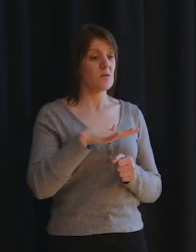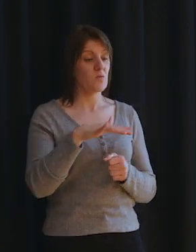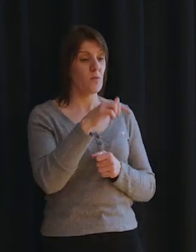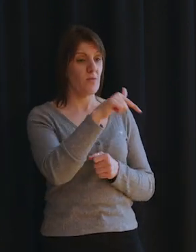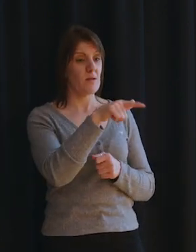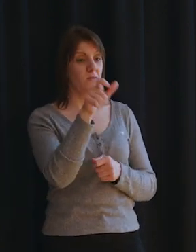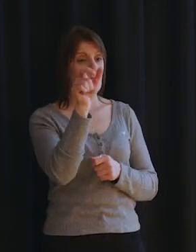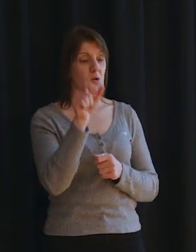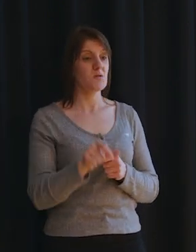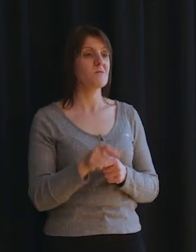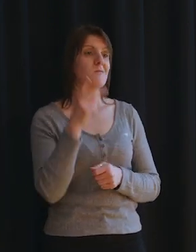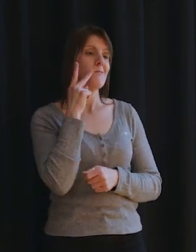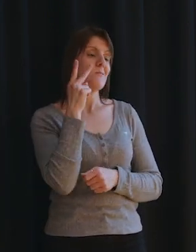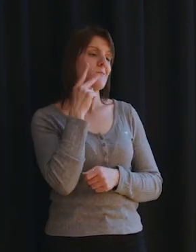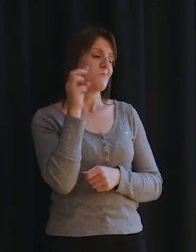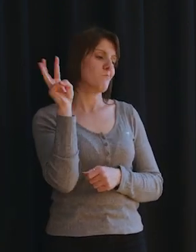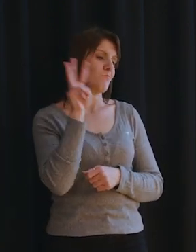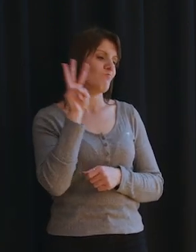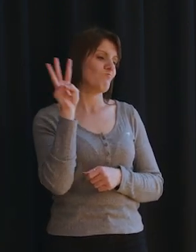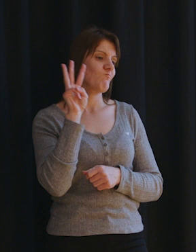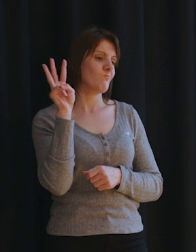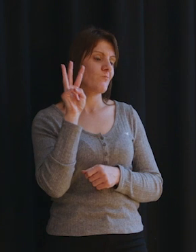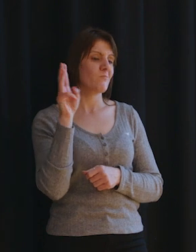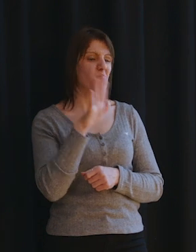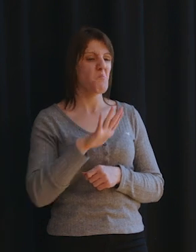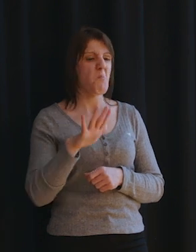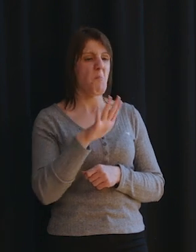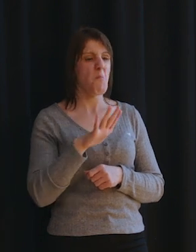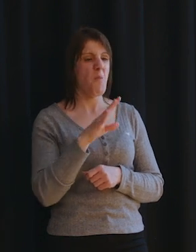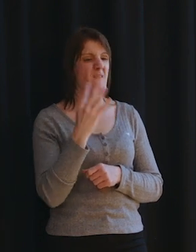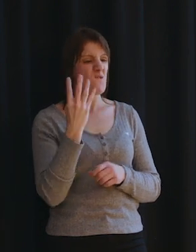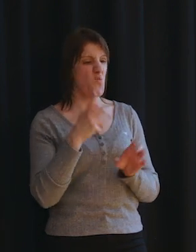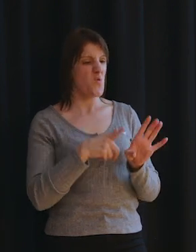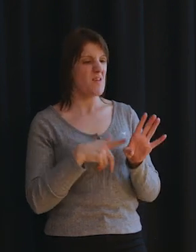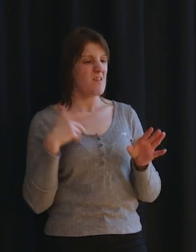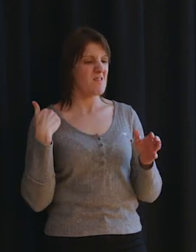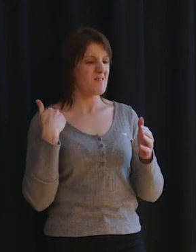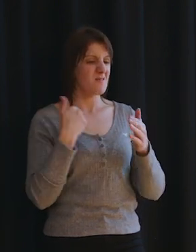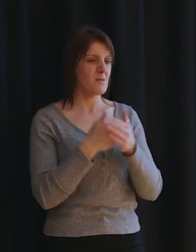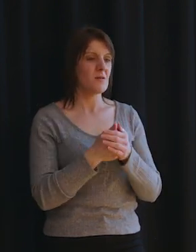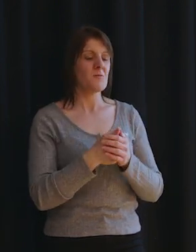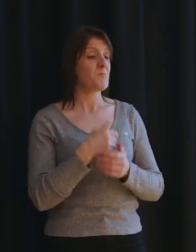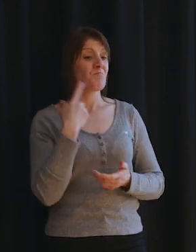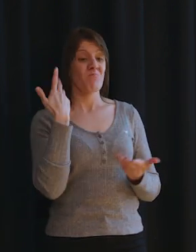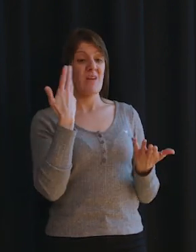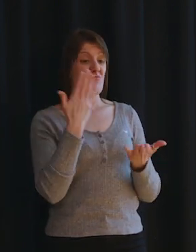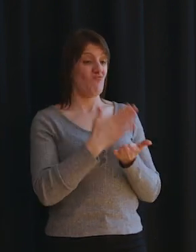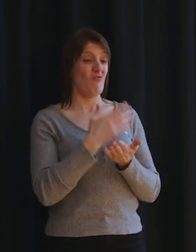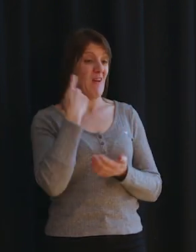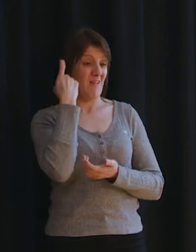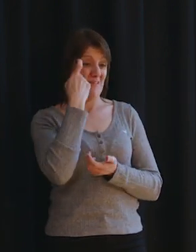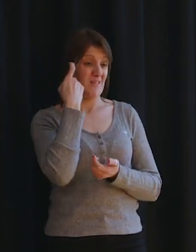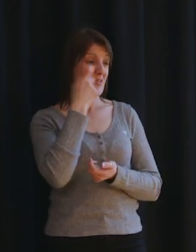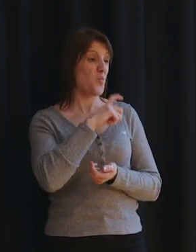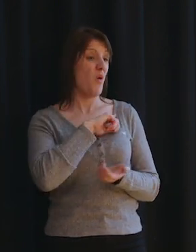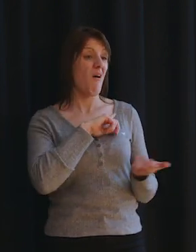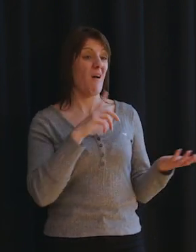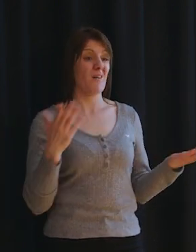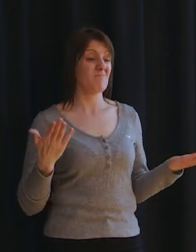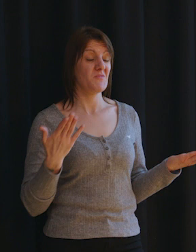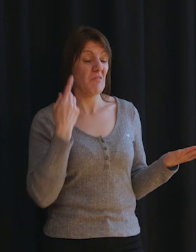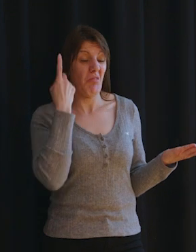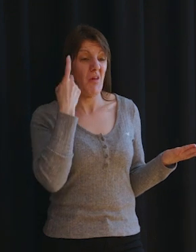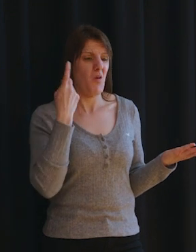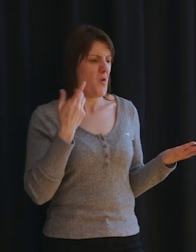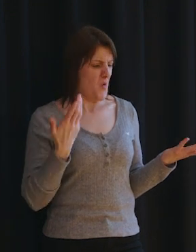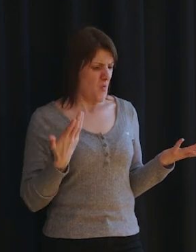they'd been sort of smoking cannabis for about 4 years, and they hadn't really considered why they were using cannabis